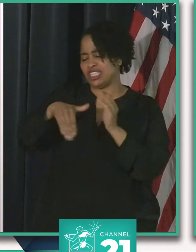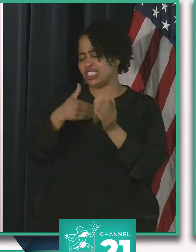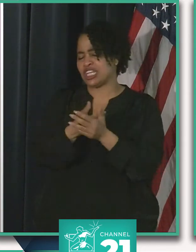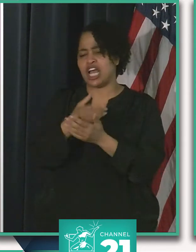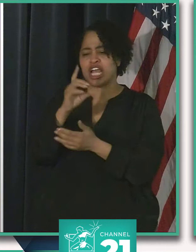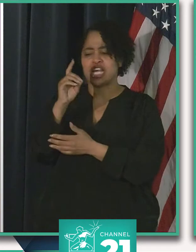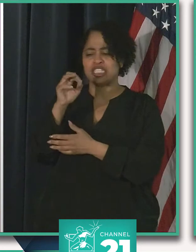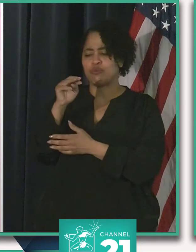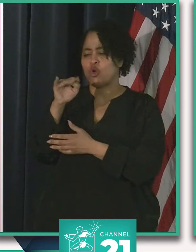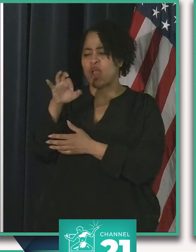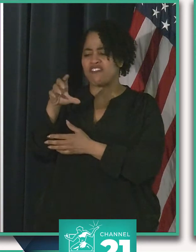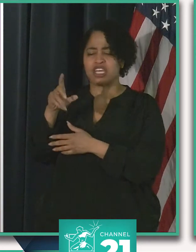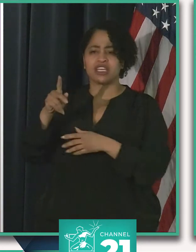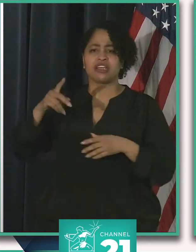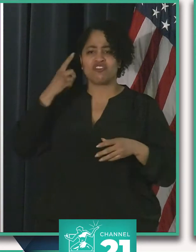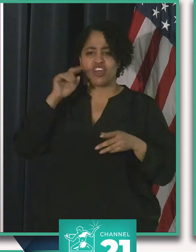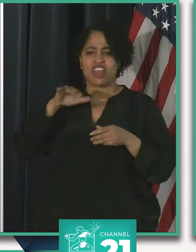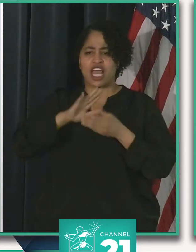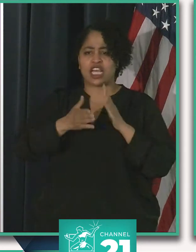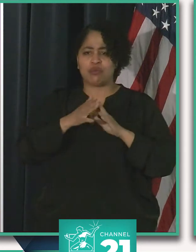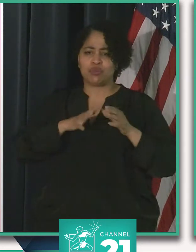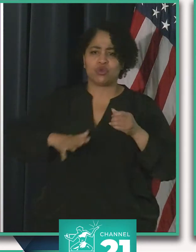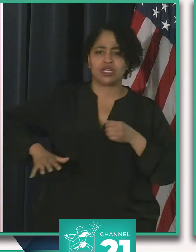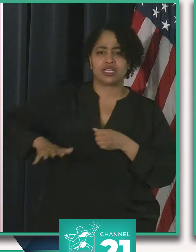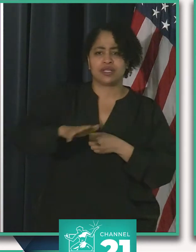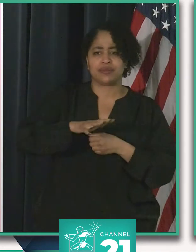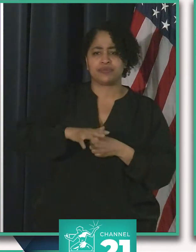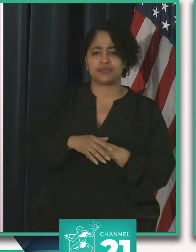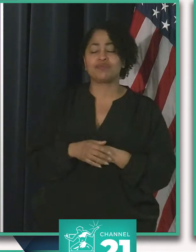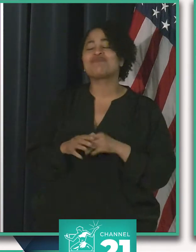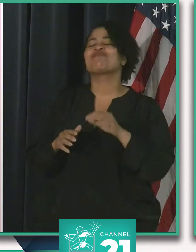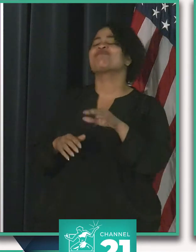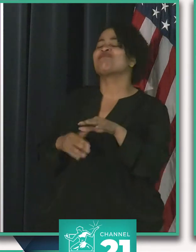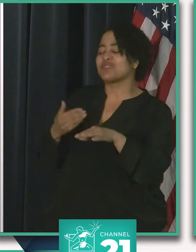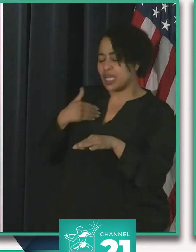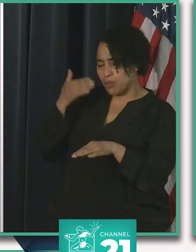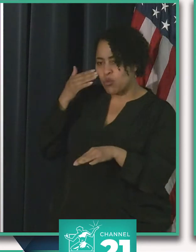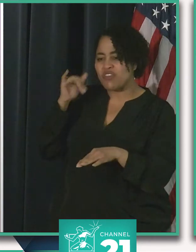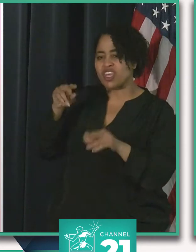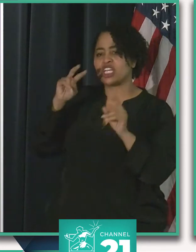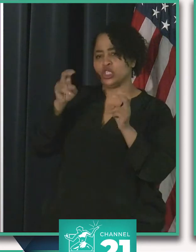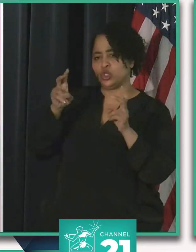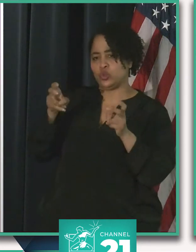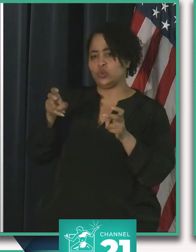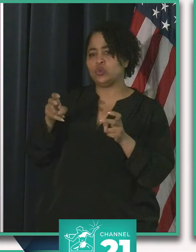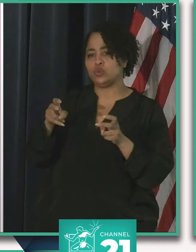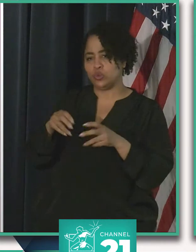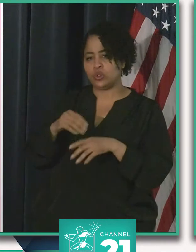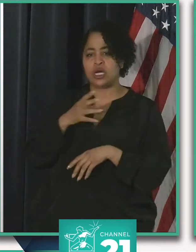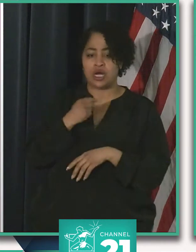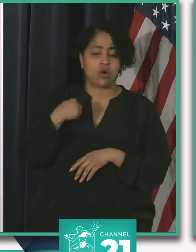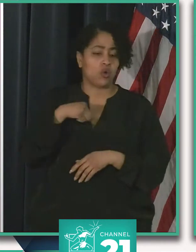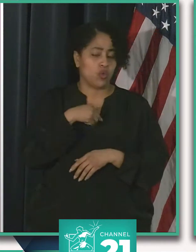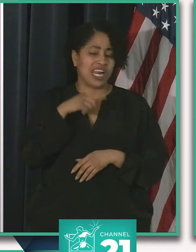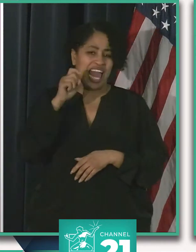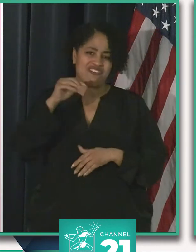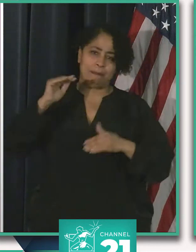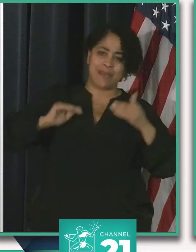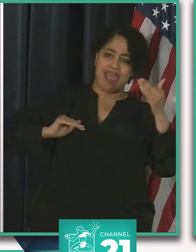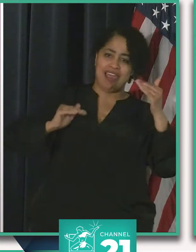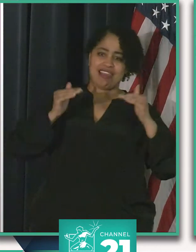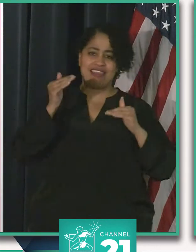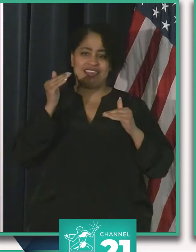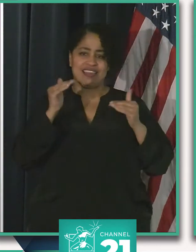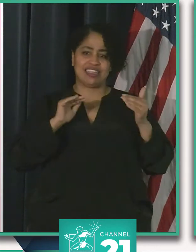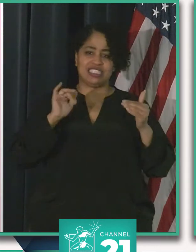that community. Time. So I'm aware of the issue, and we have to balance the